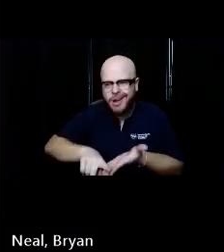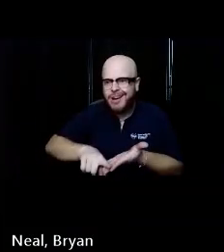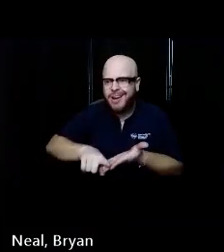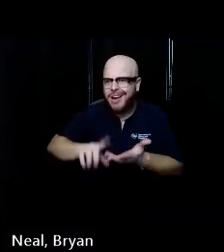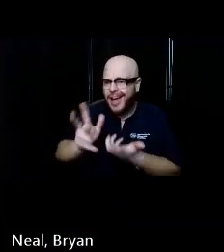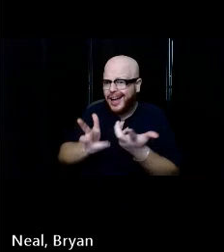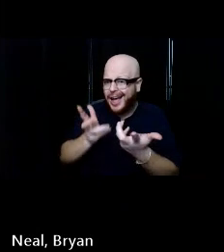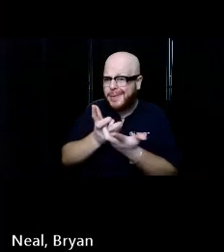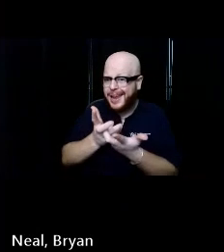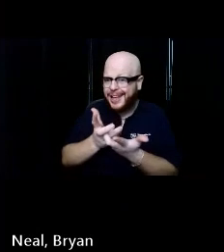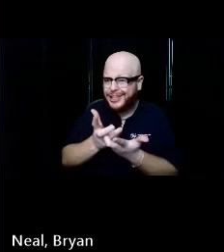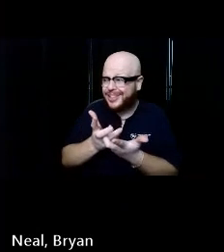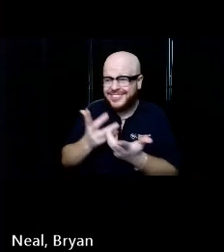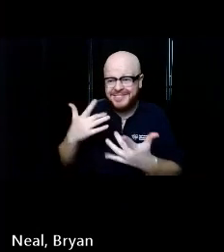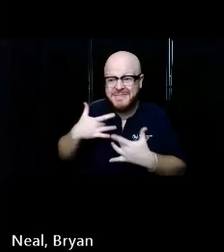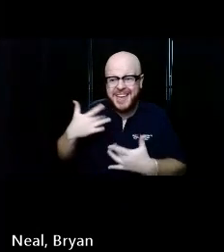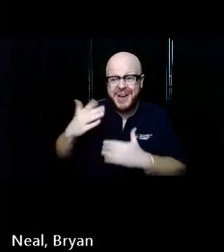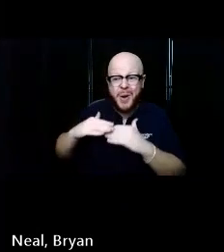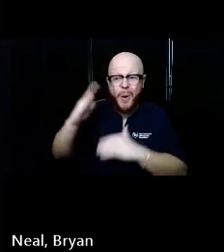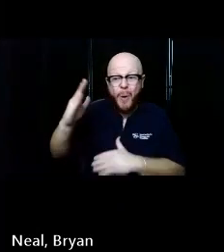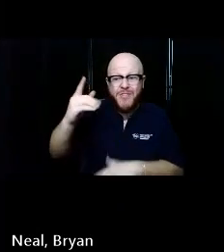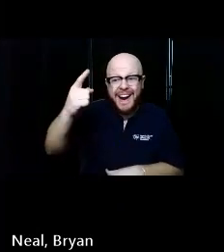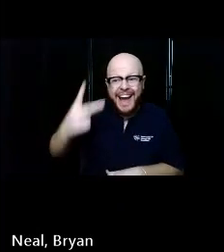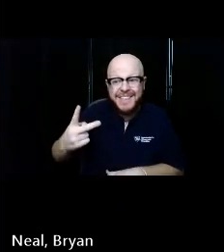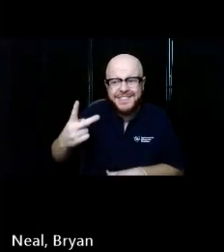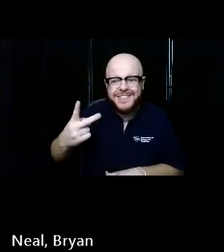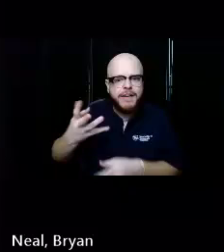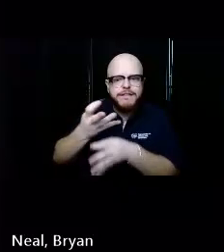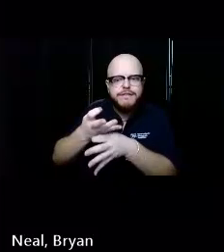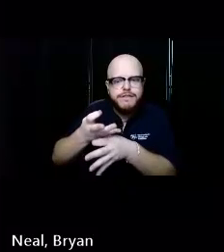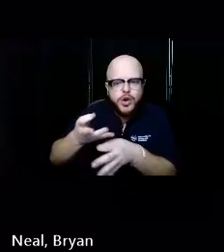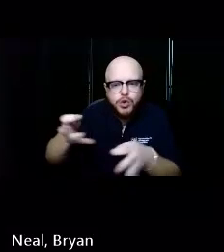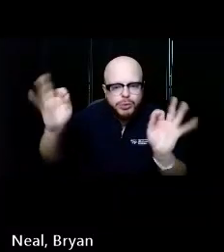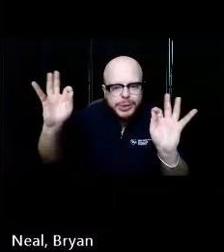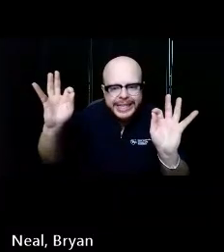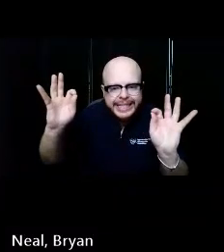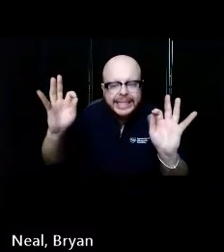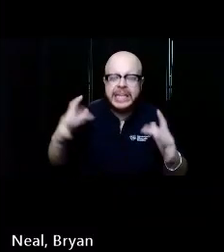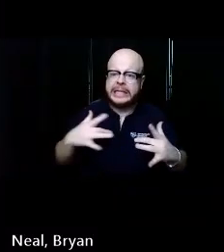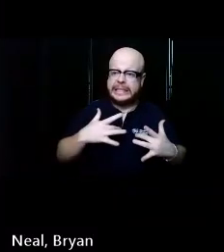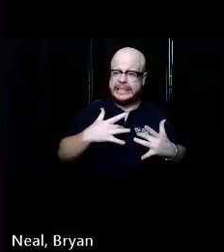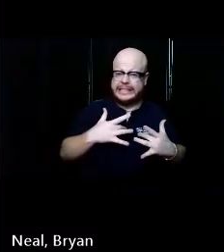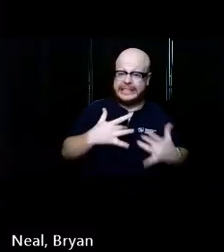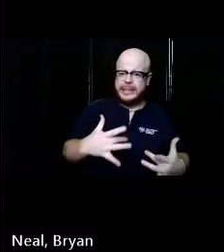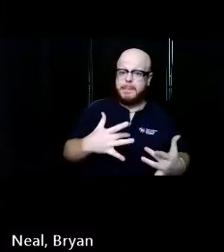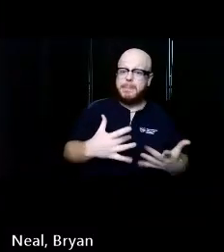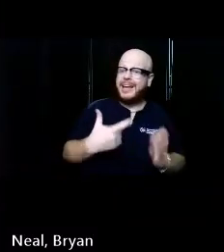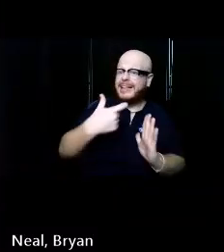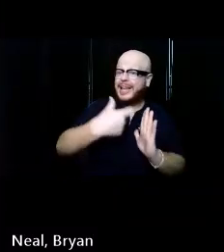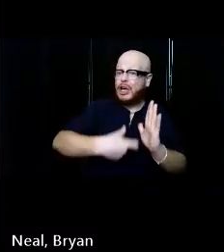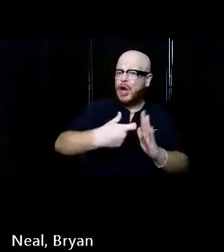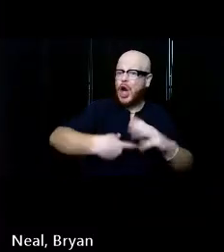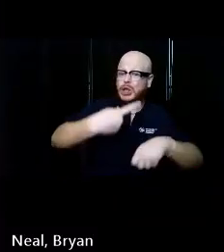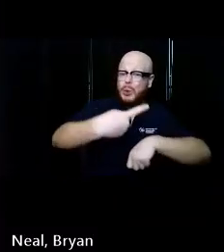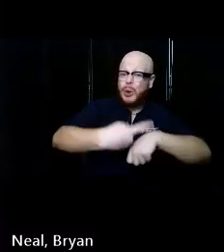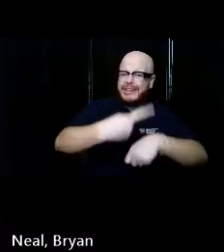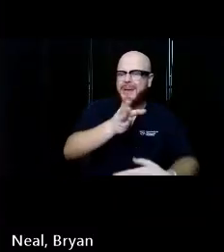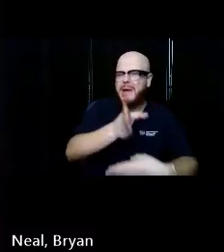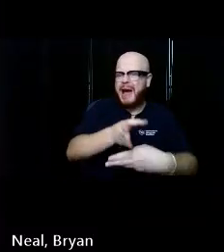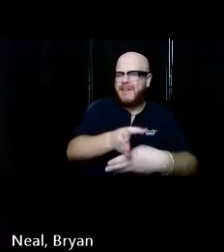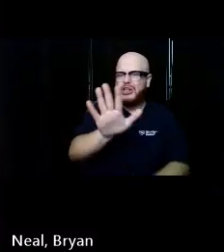around $300. According to Jan, a wealth of talent awaits employers who open doors to candidates with disabilities,